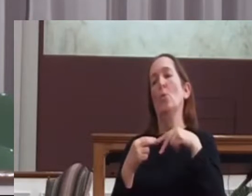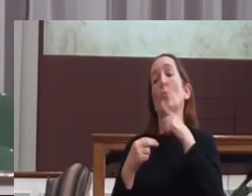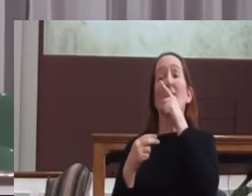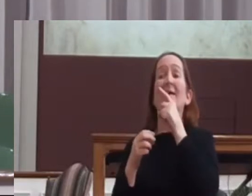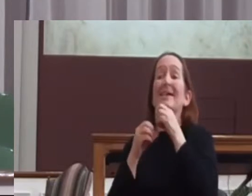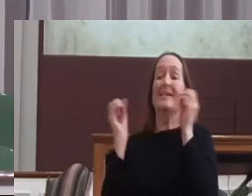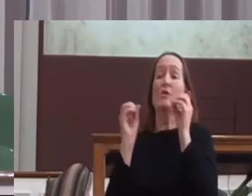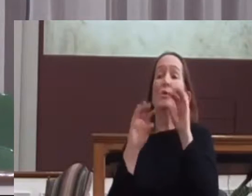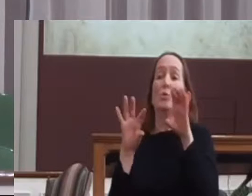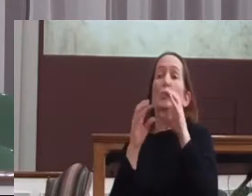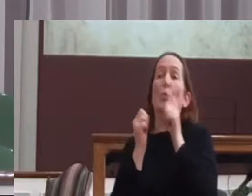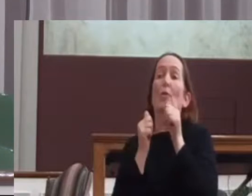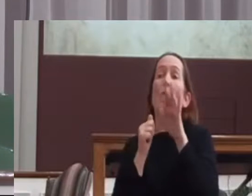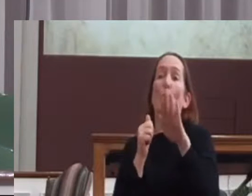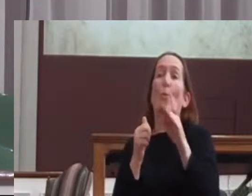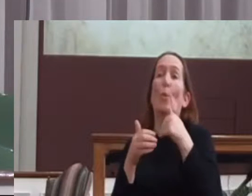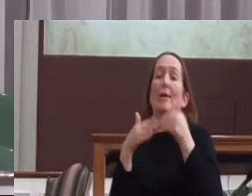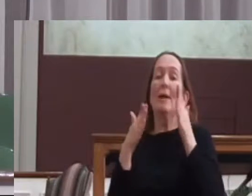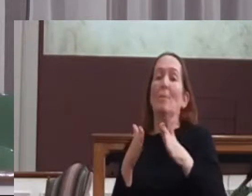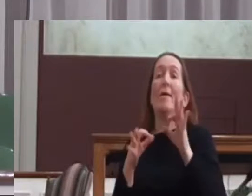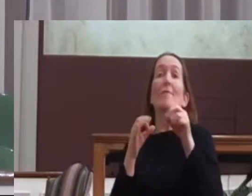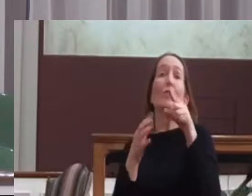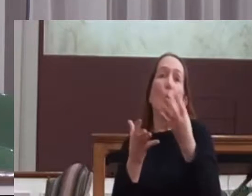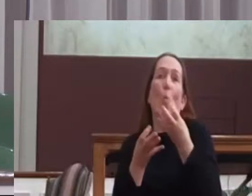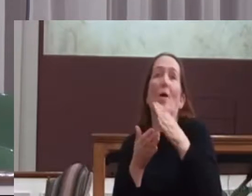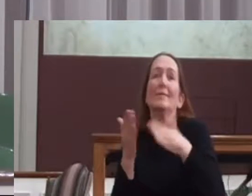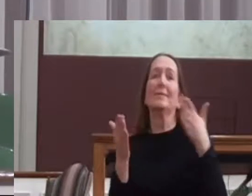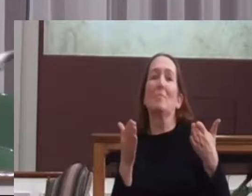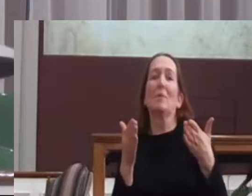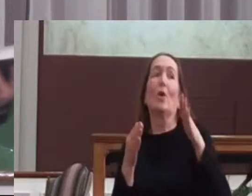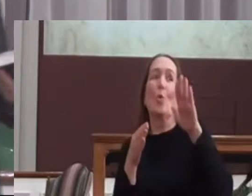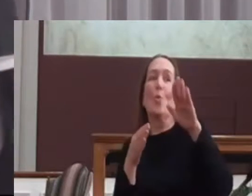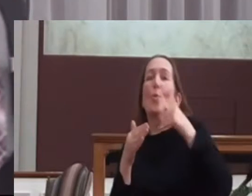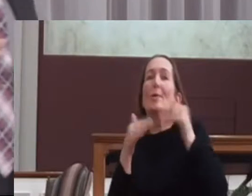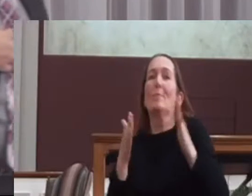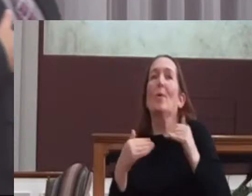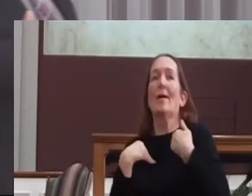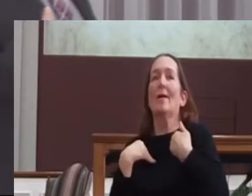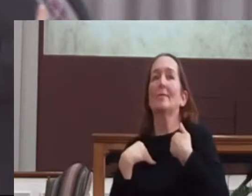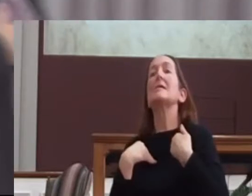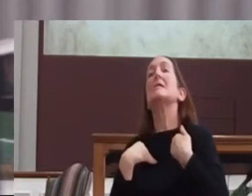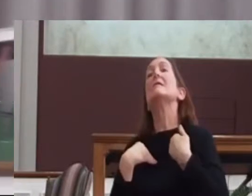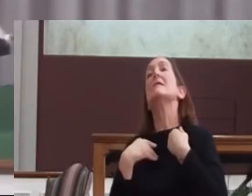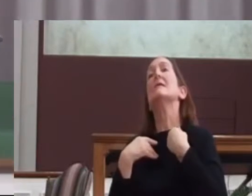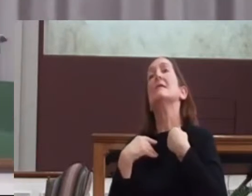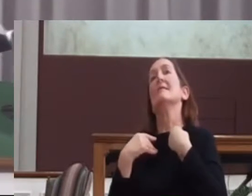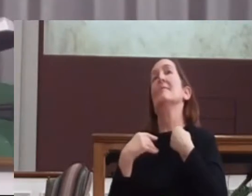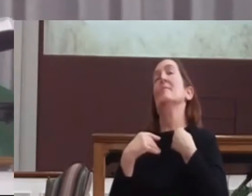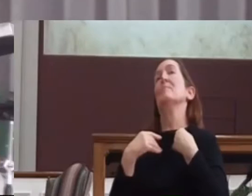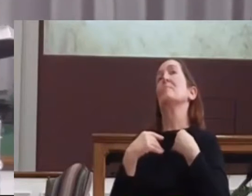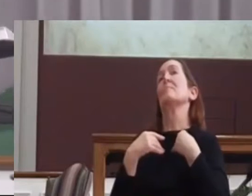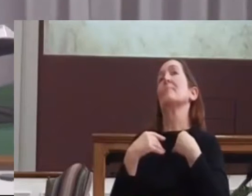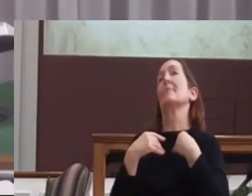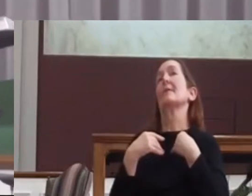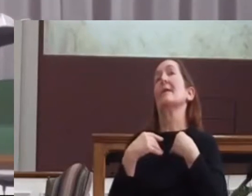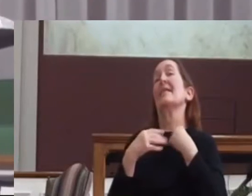relationship that you're dealing with. That really has very little to do with your neighbor. It has to do with your